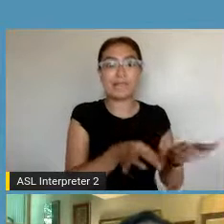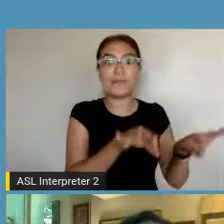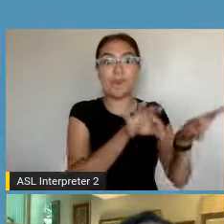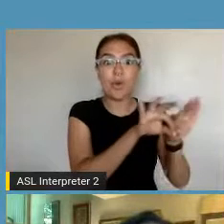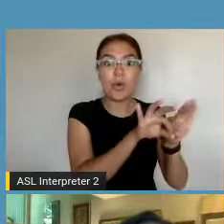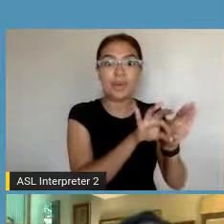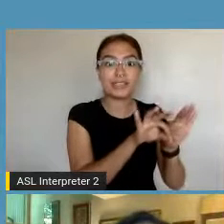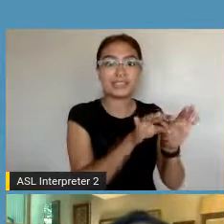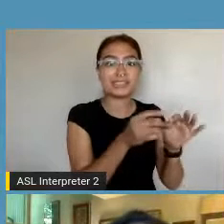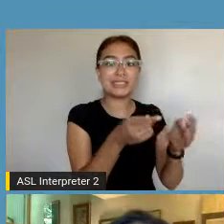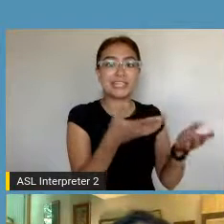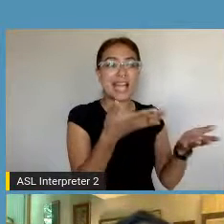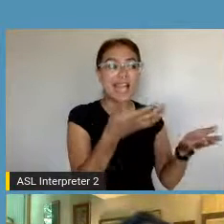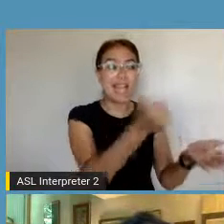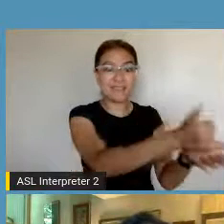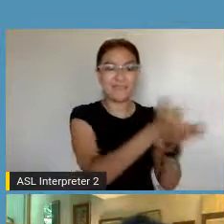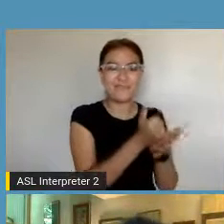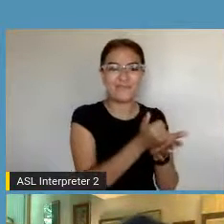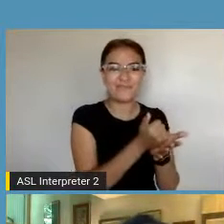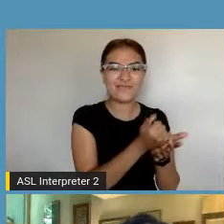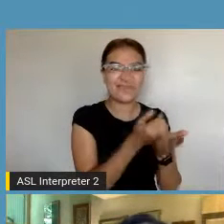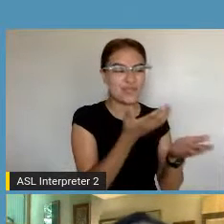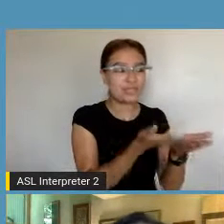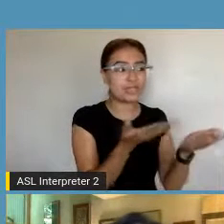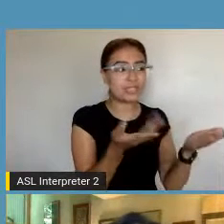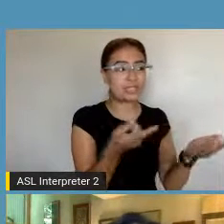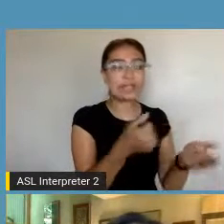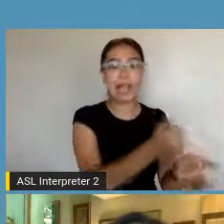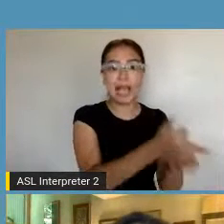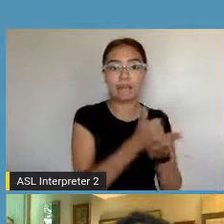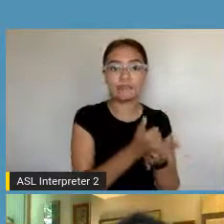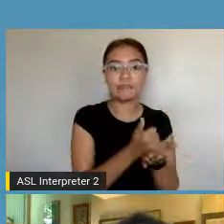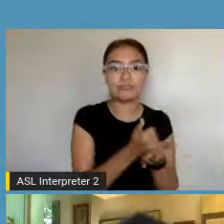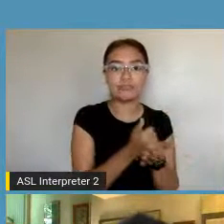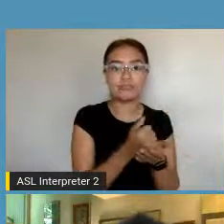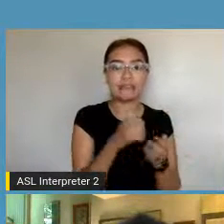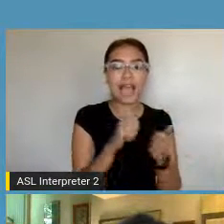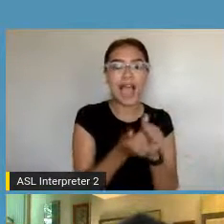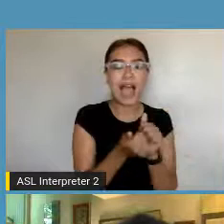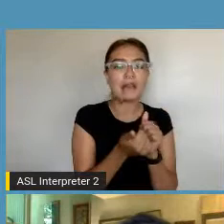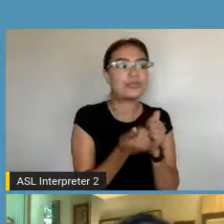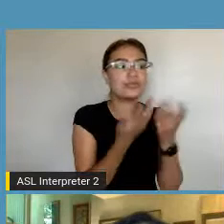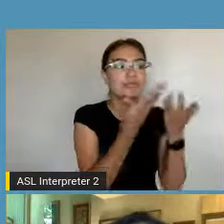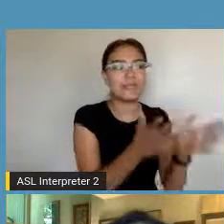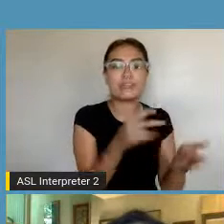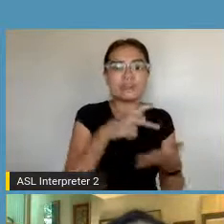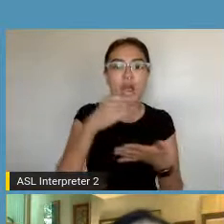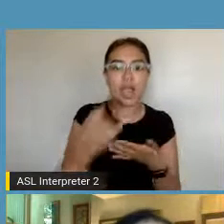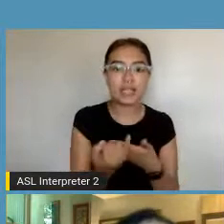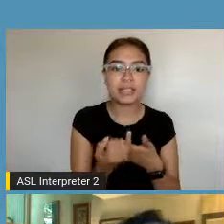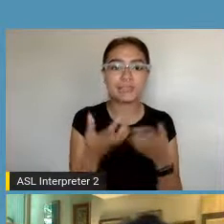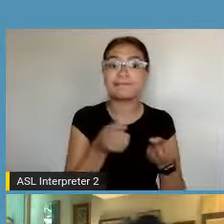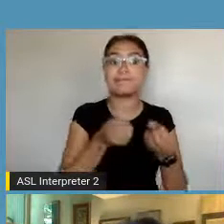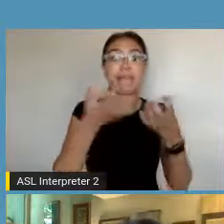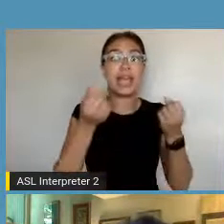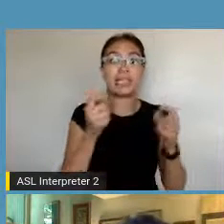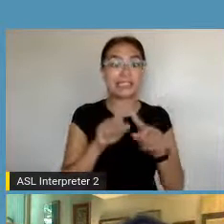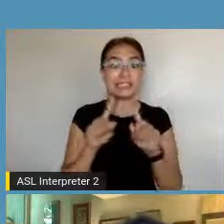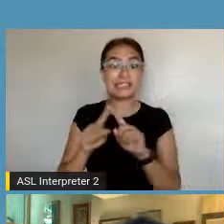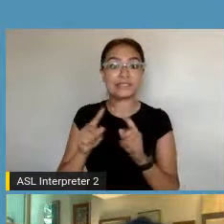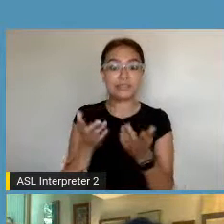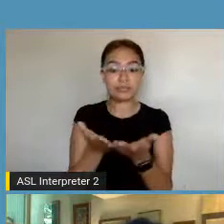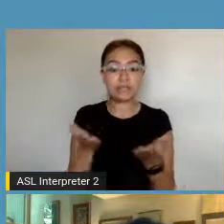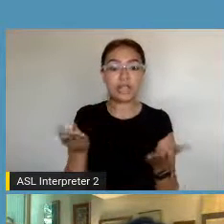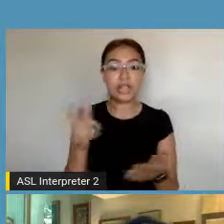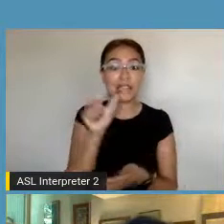resource about how to do these projects. NARA, the National Archives, is available. They have tons of resources. Library of Congress